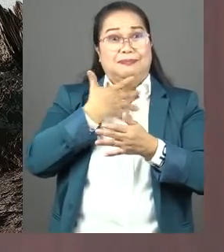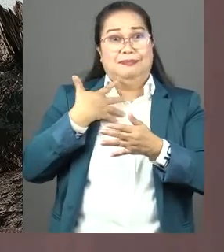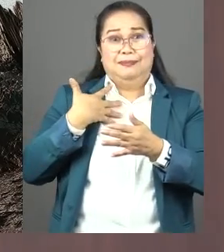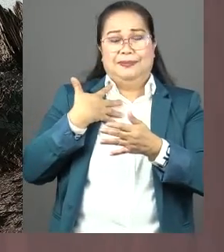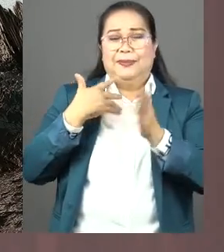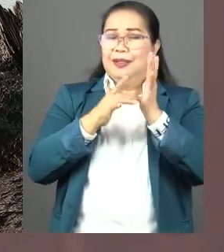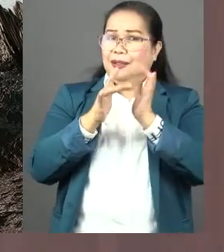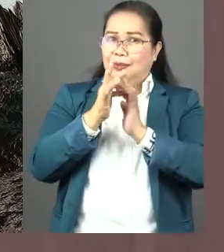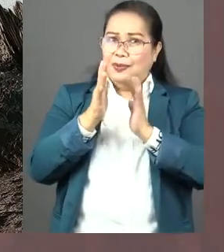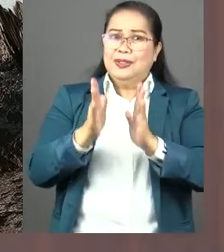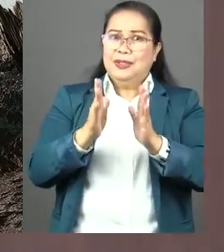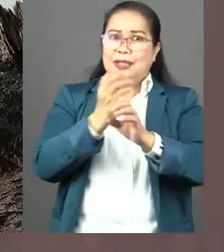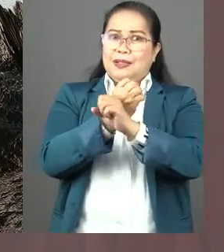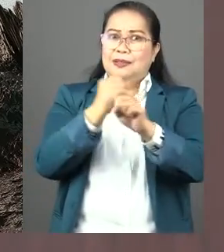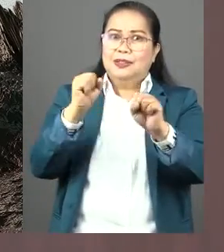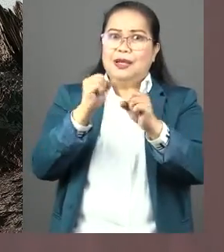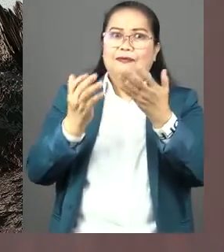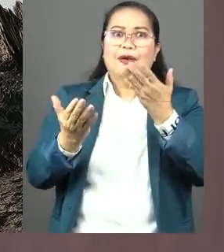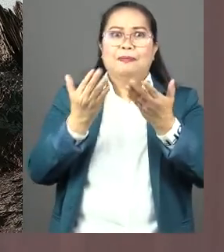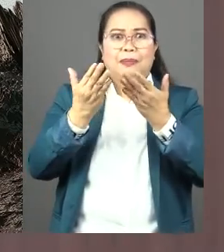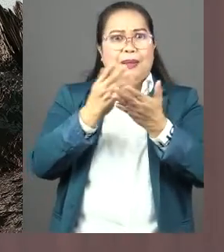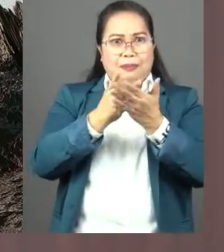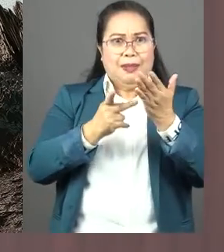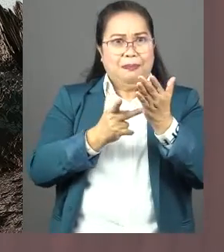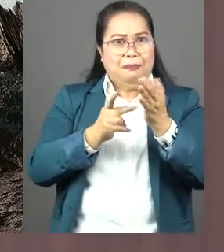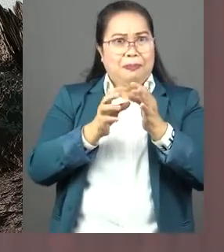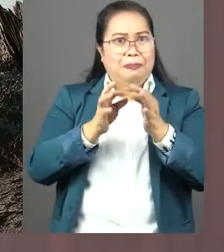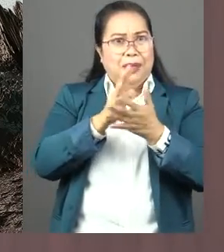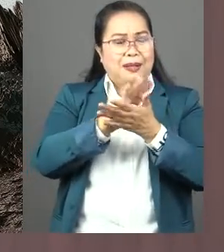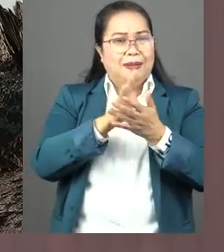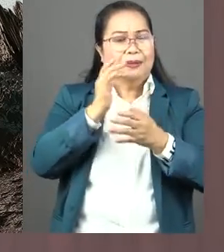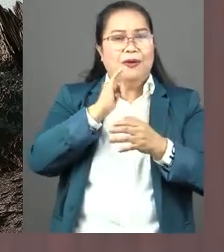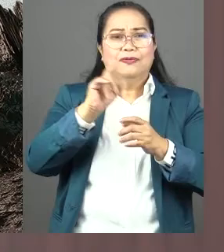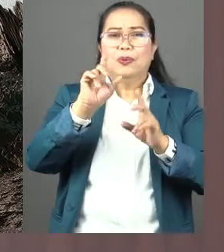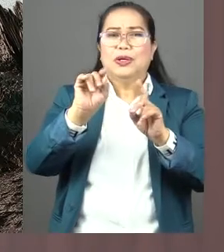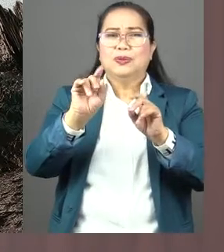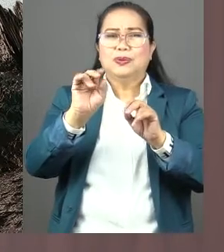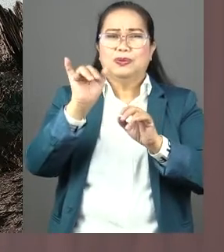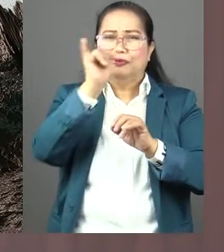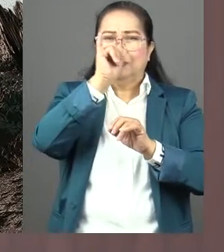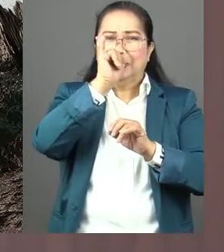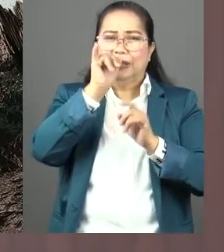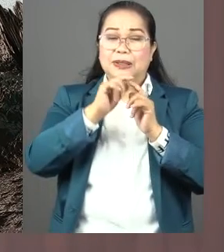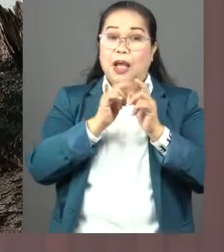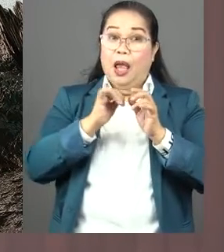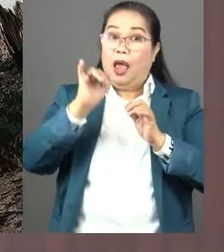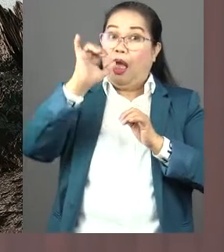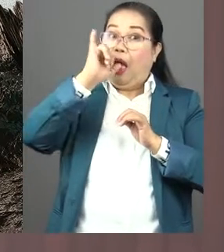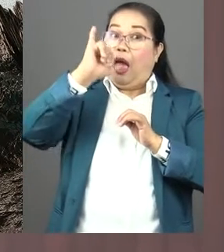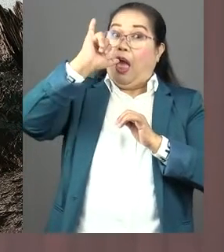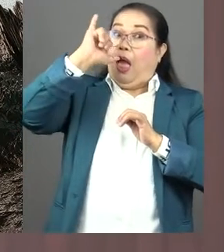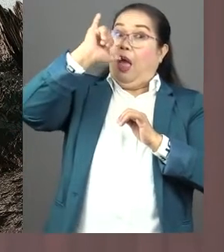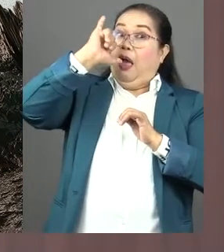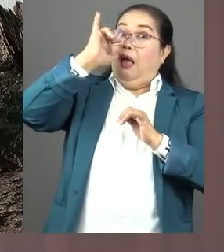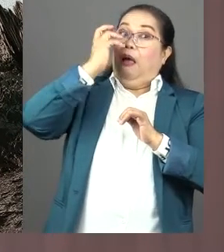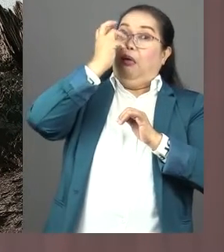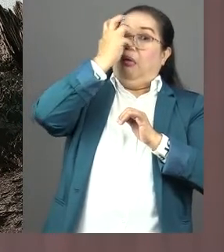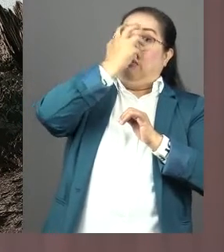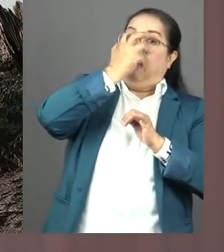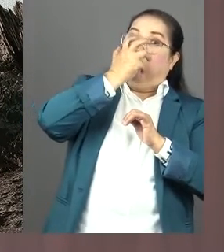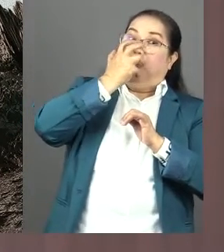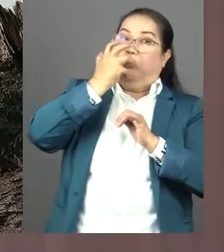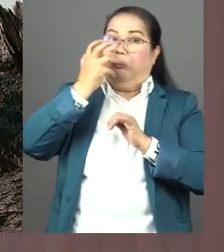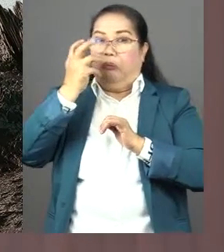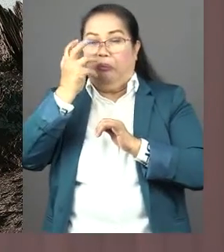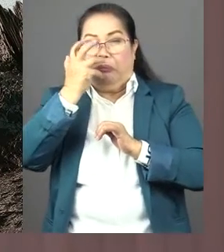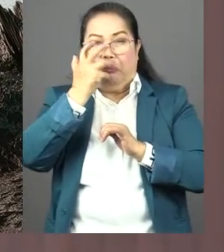were saved from that, but maybe part of the debauchery they used to do was perhaps getting drunk, which is really part of a